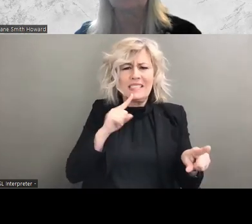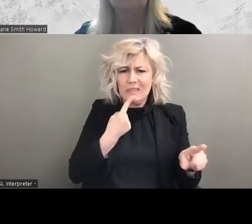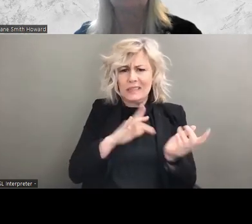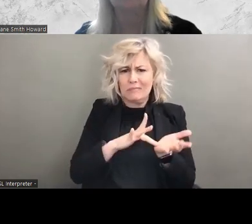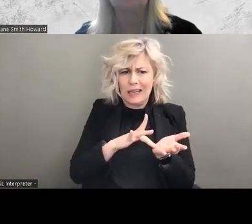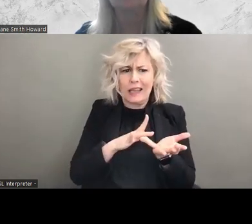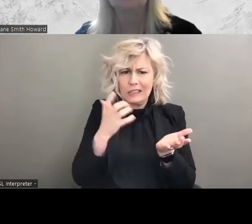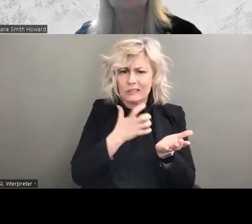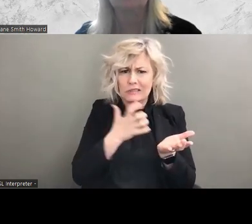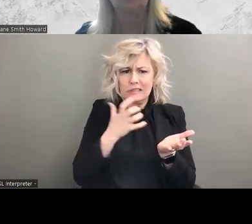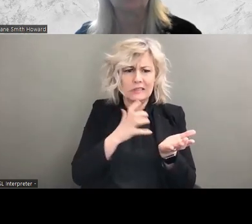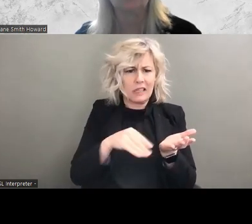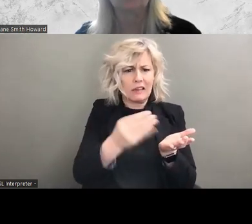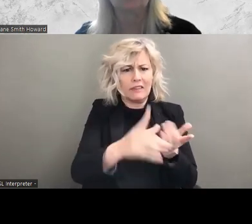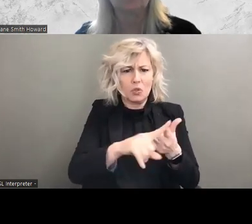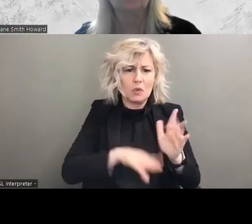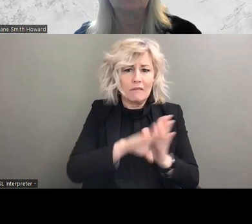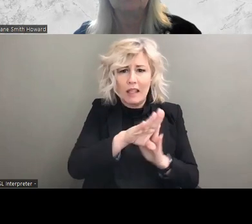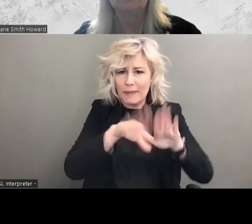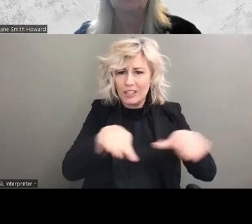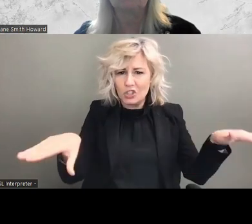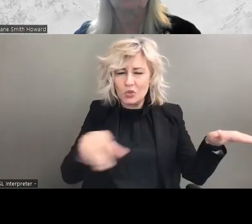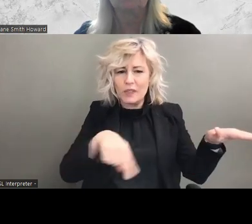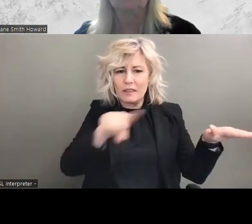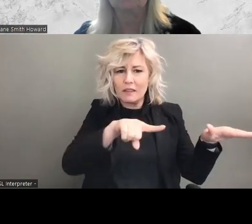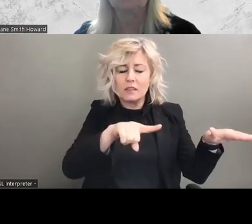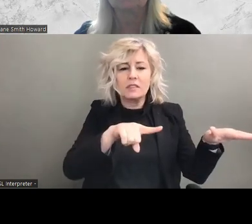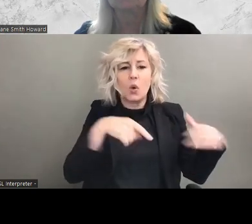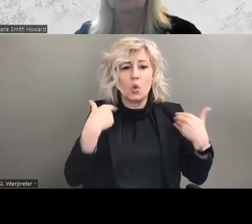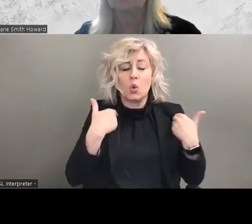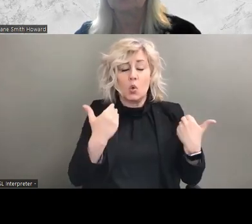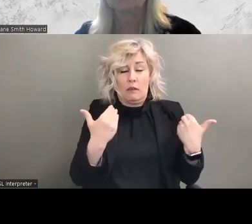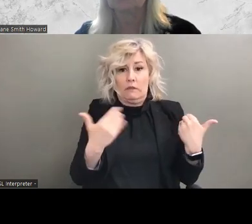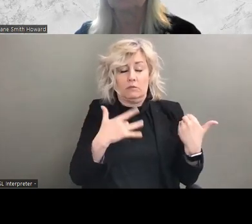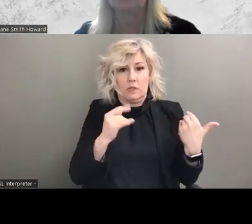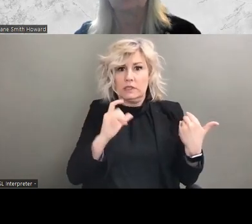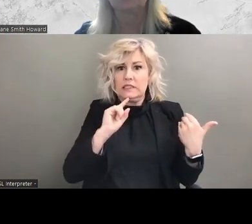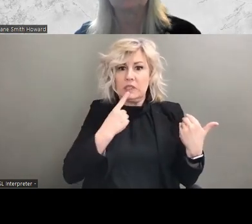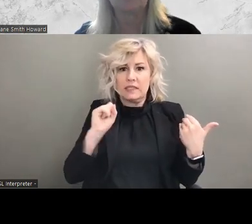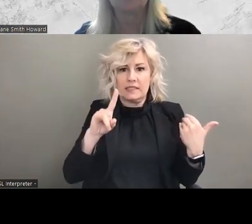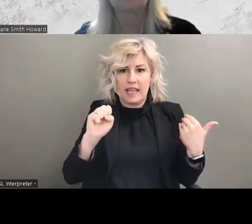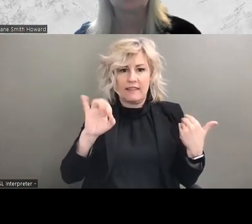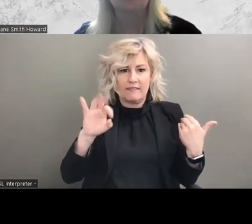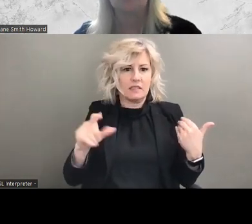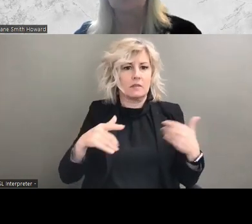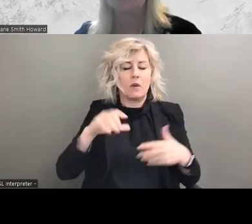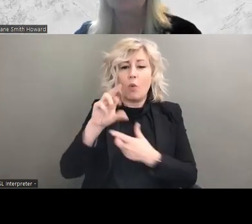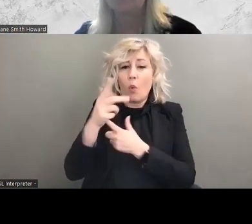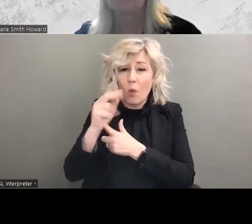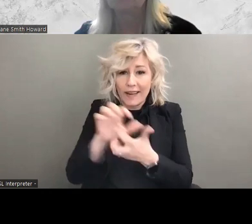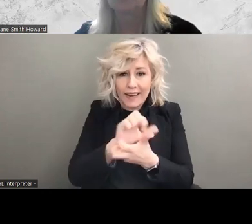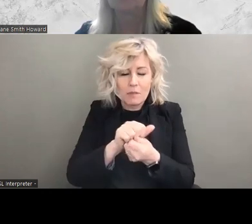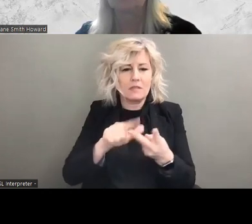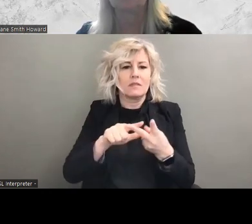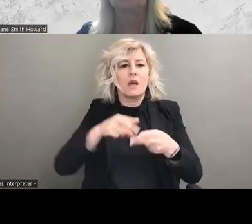medications being administered to developing children. So youth reported serious side effects, including organ damage and weight